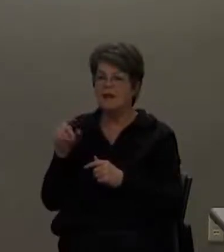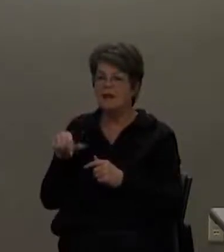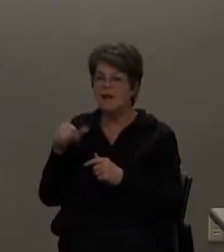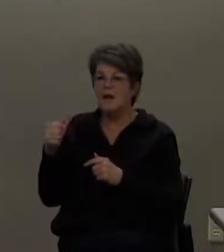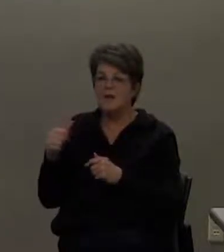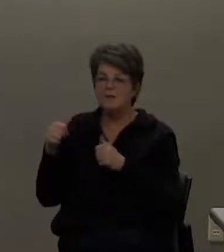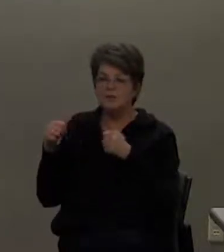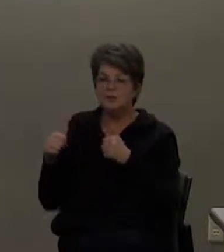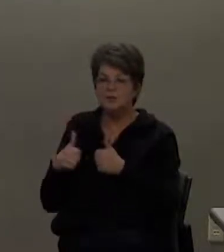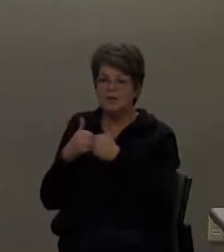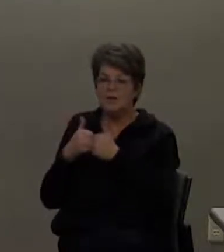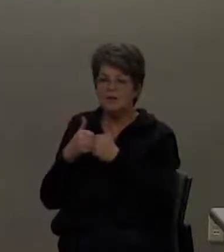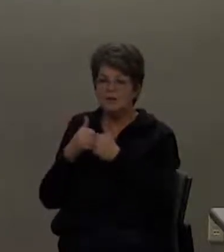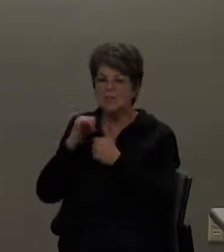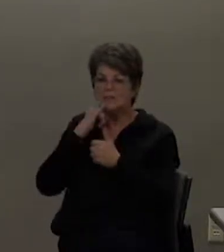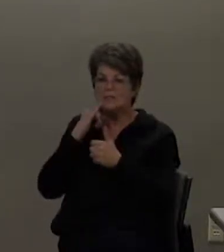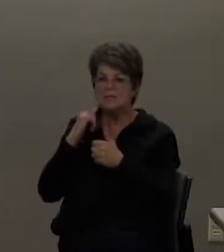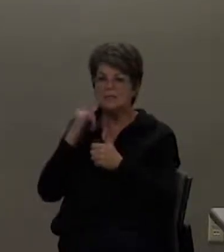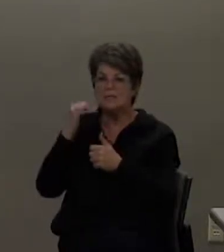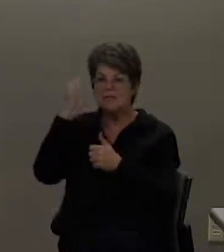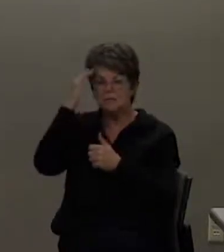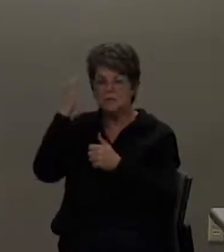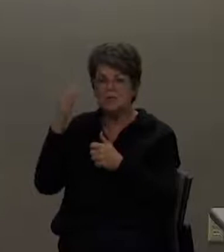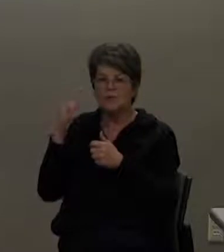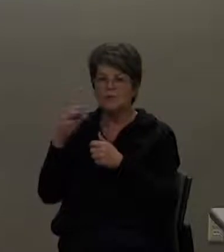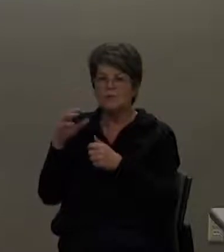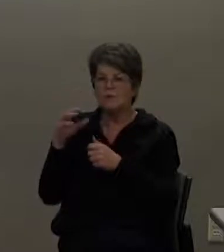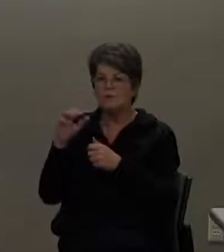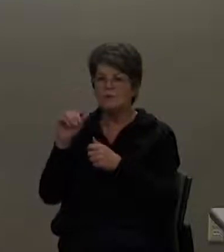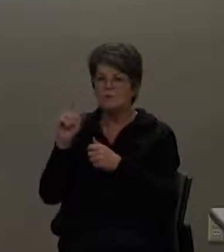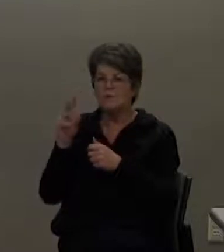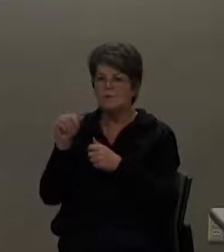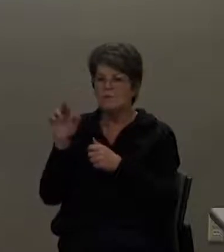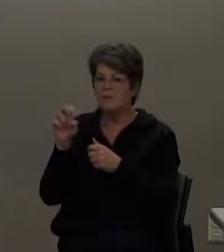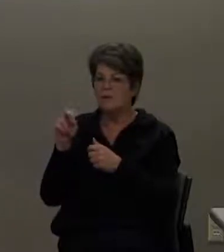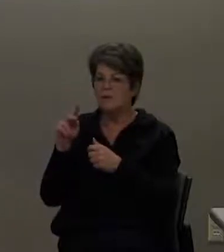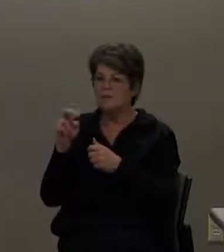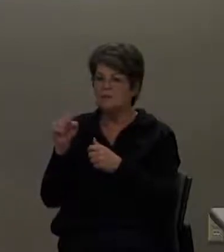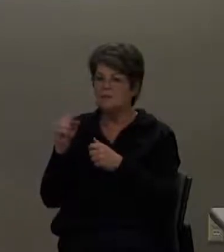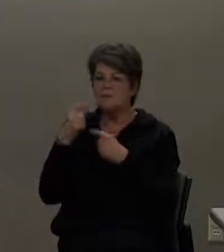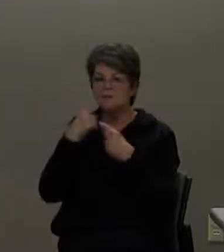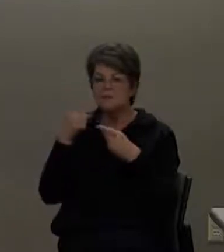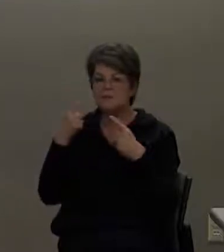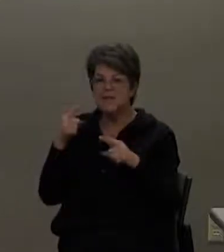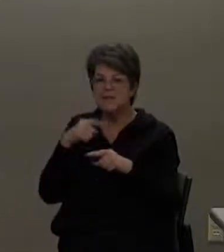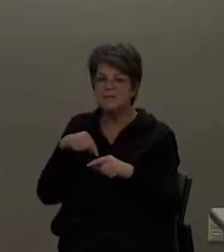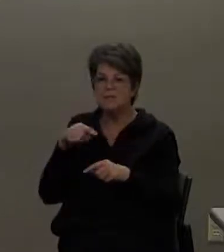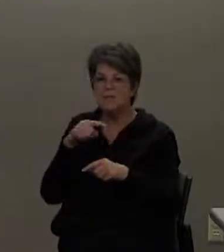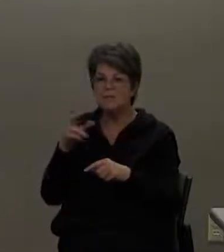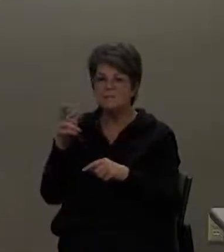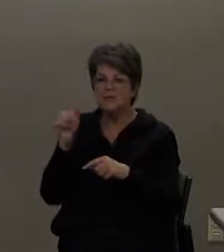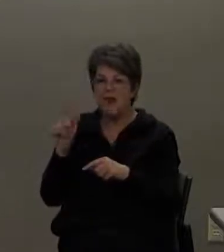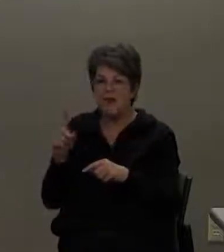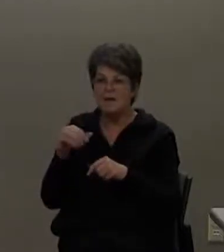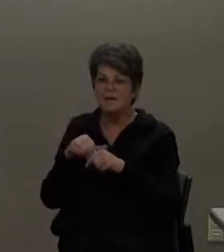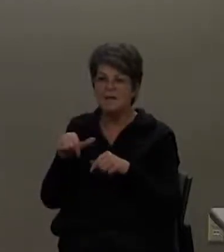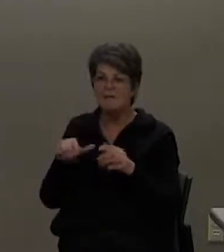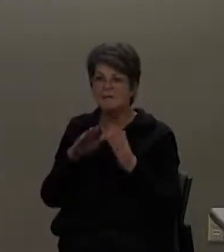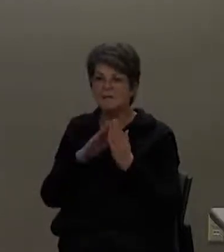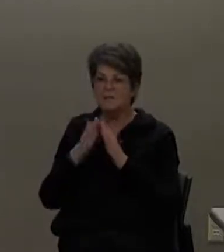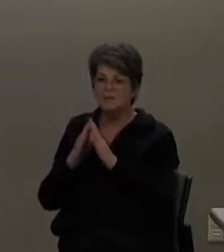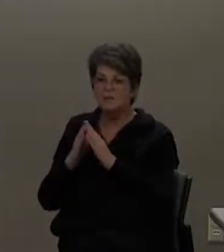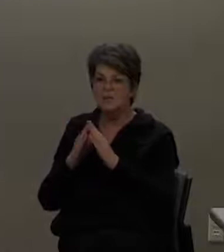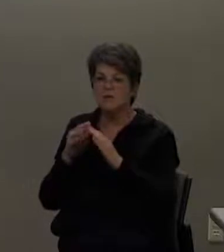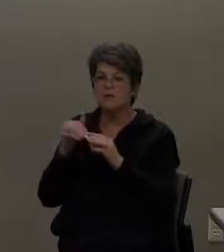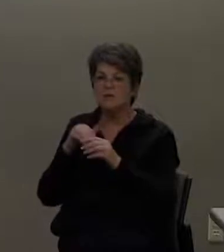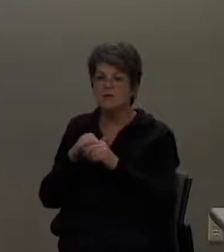notable challenges is external awareness. And I couldn't agree more. The successes that we have had in this community,